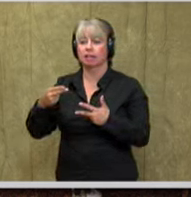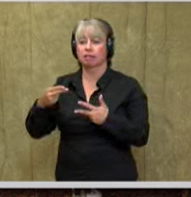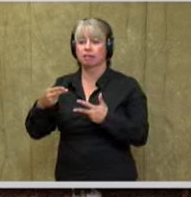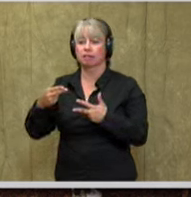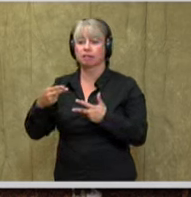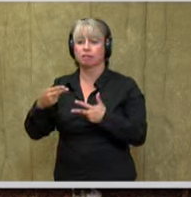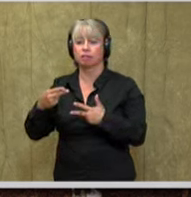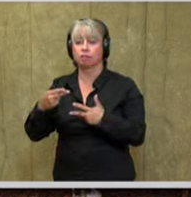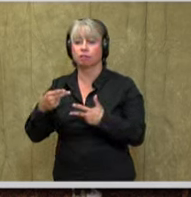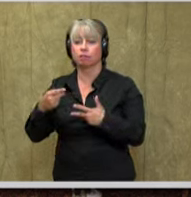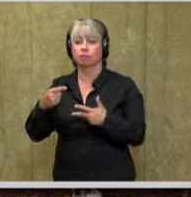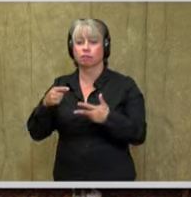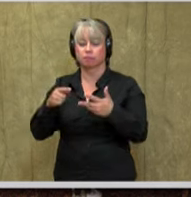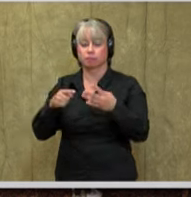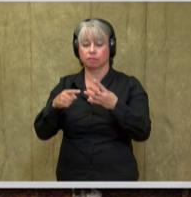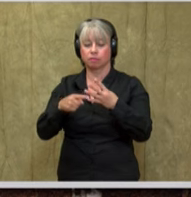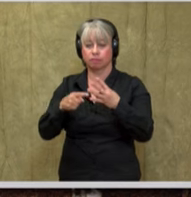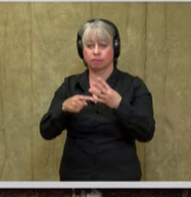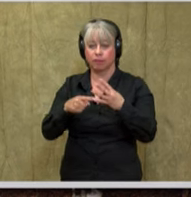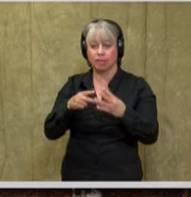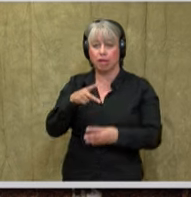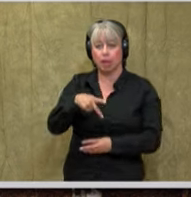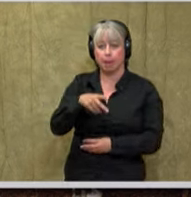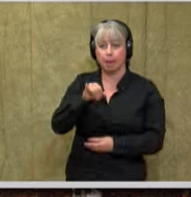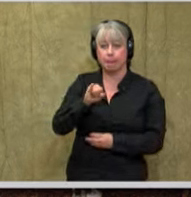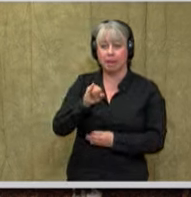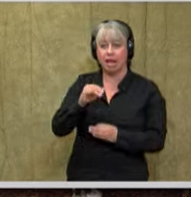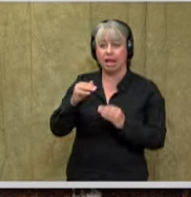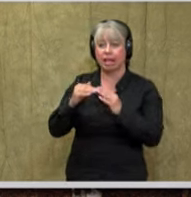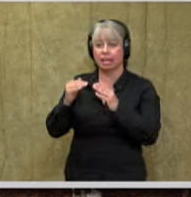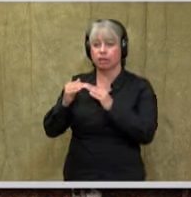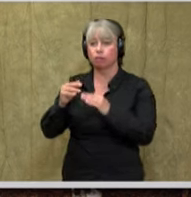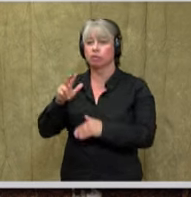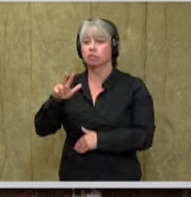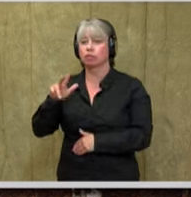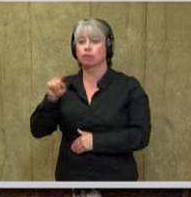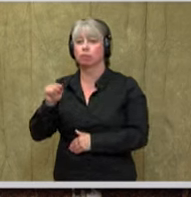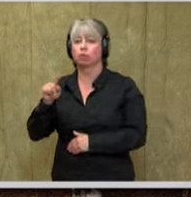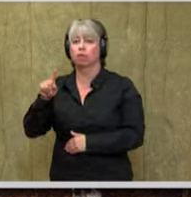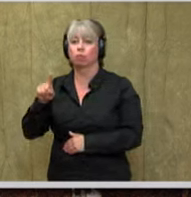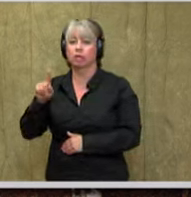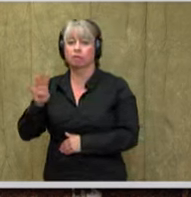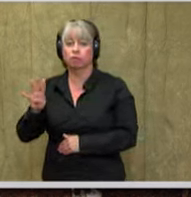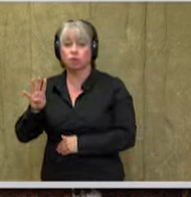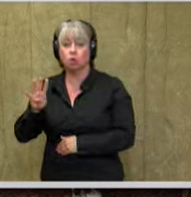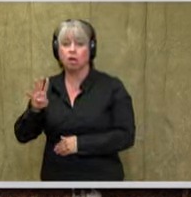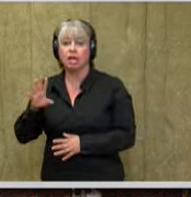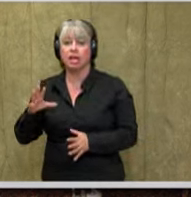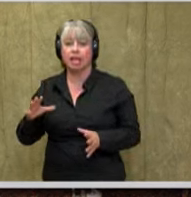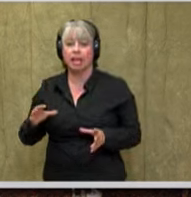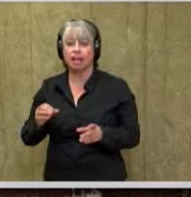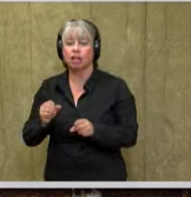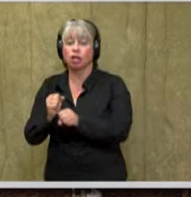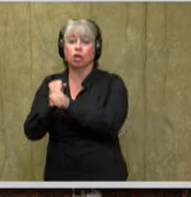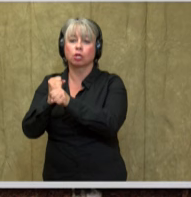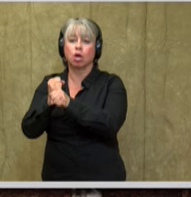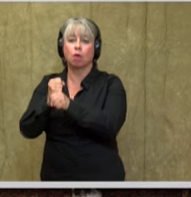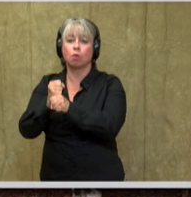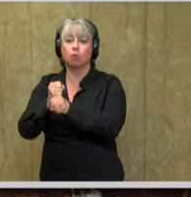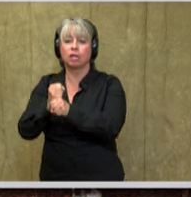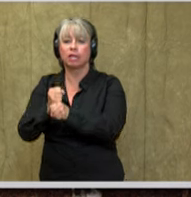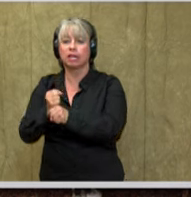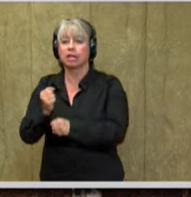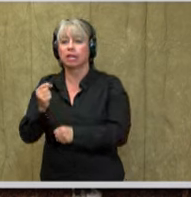We have pi, which we are approximating to 3.14. And a cone, we made a little note here, a cone